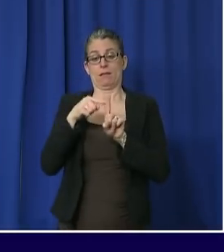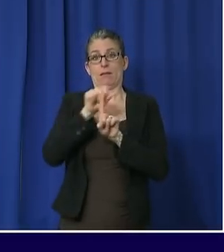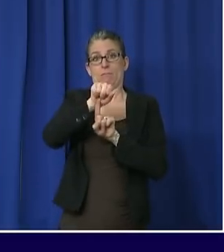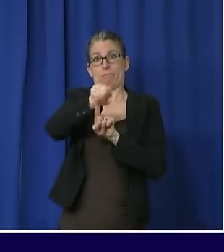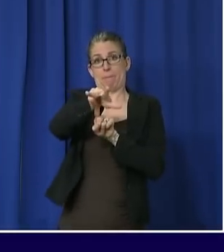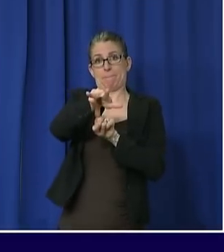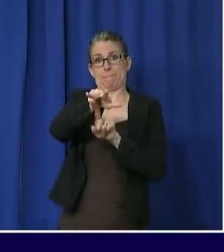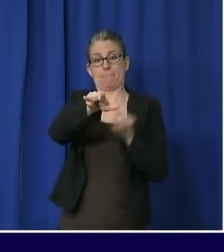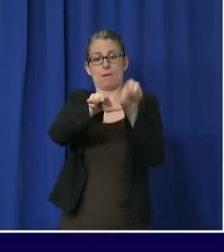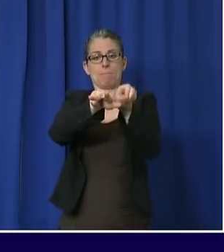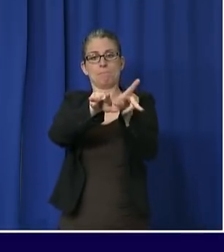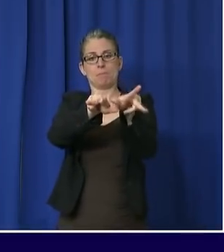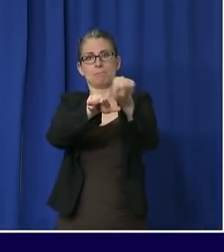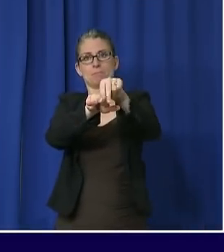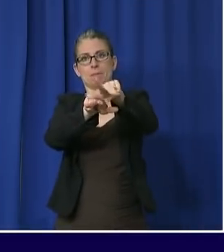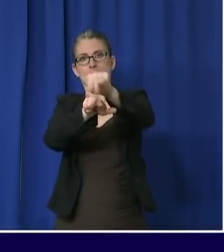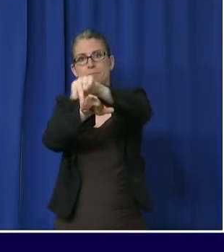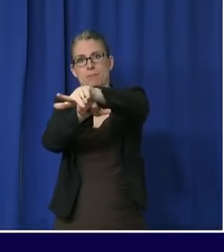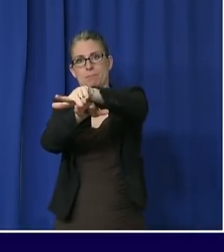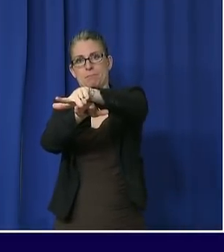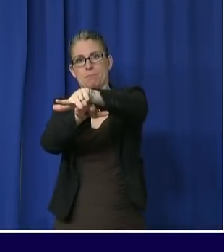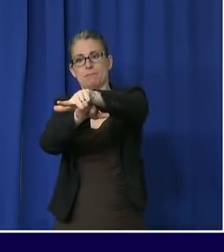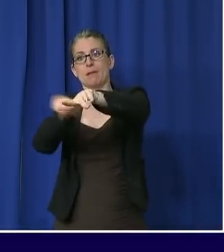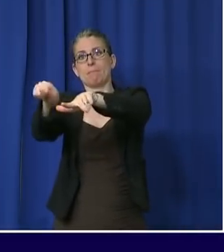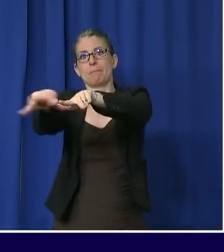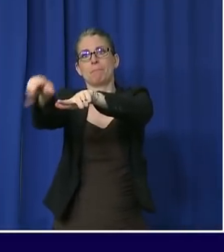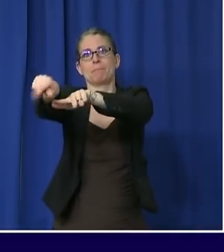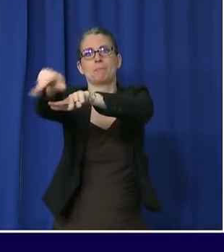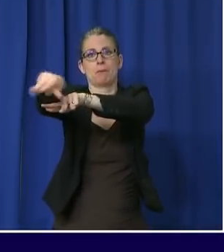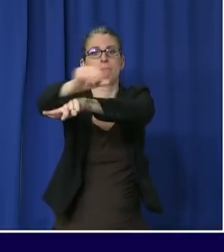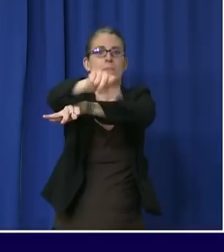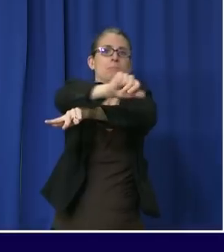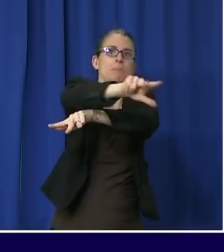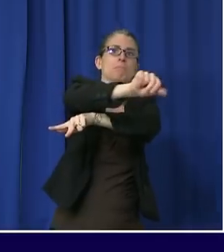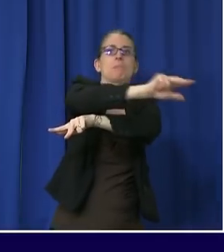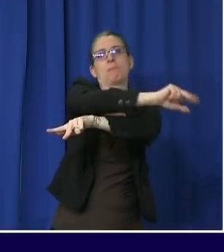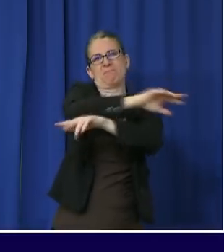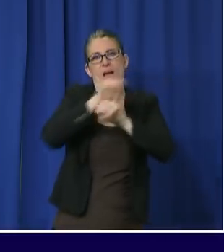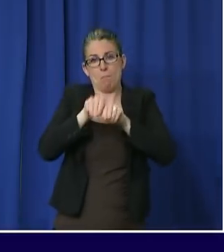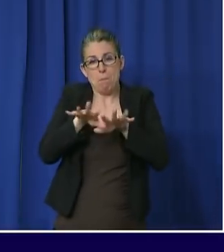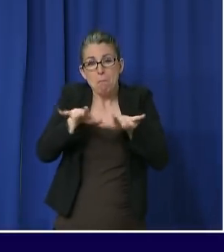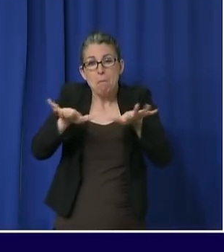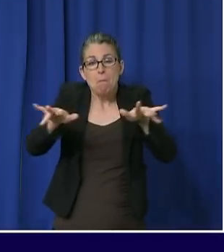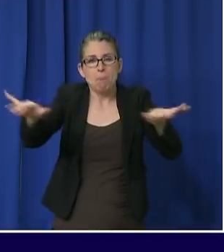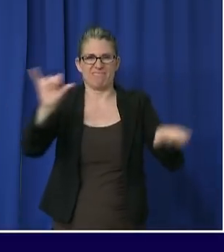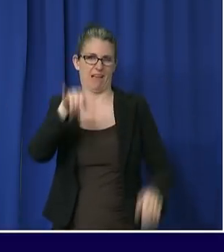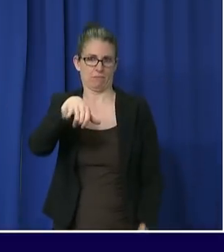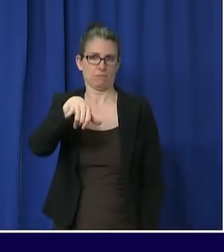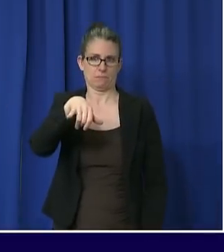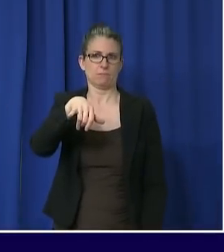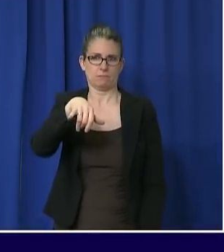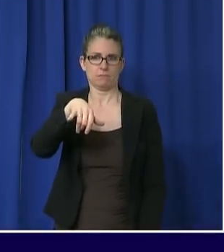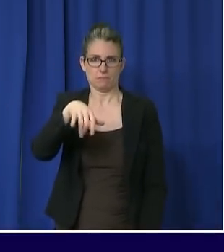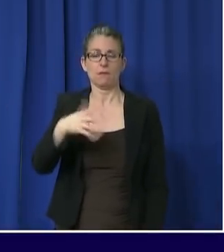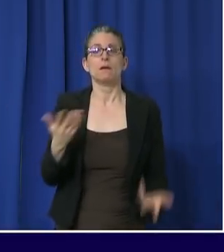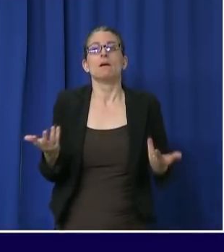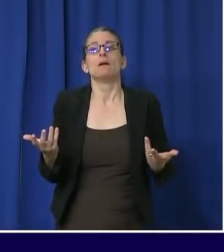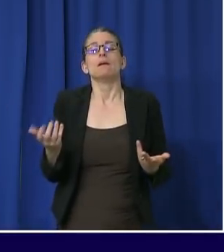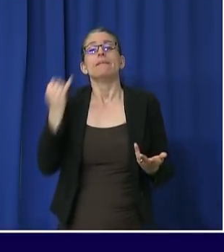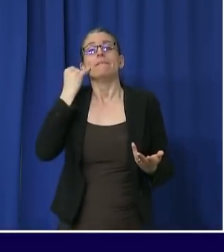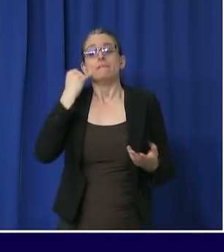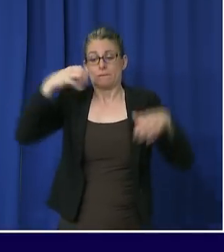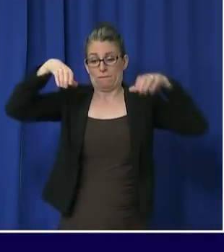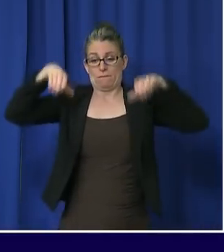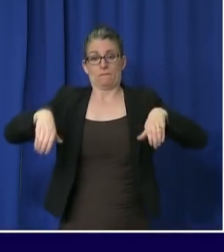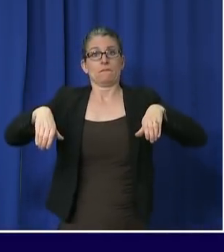right next to each other, they're separate buildings, maybe they're a block apart. If we determine that the reason that they're both